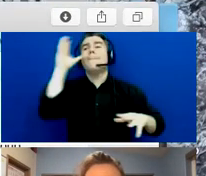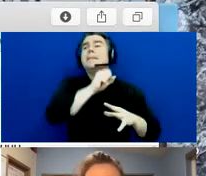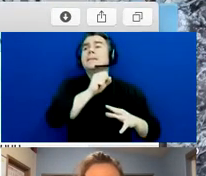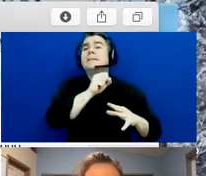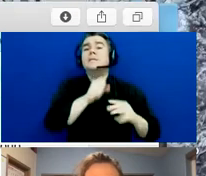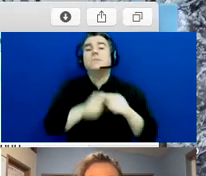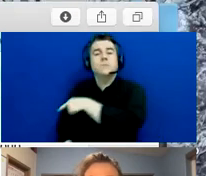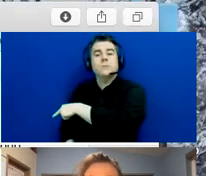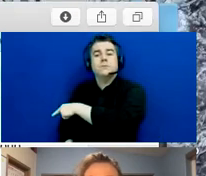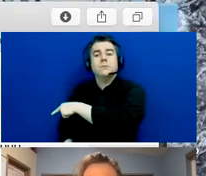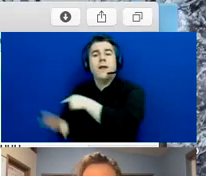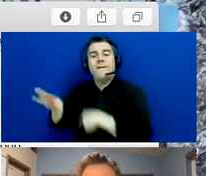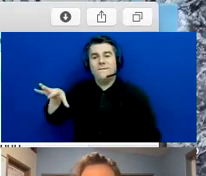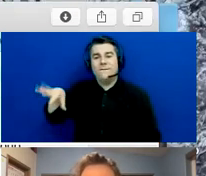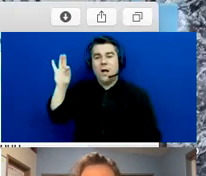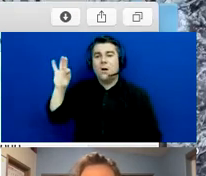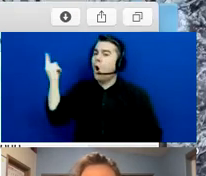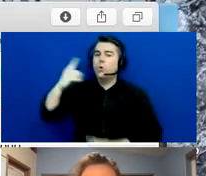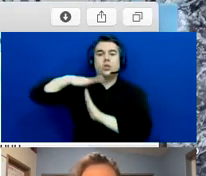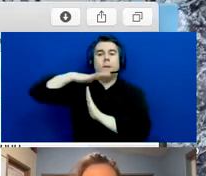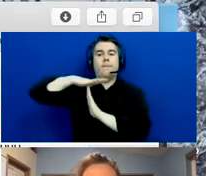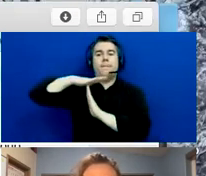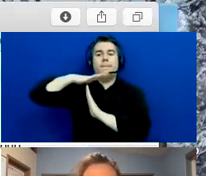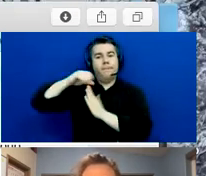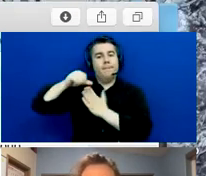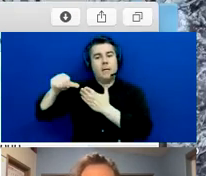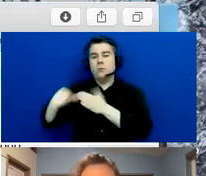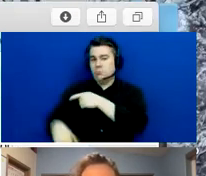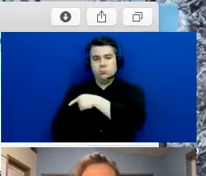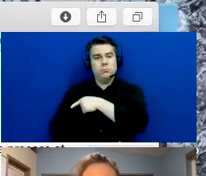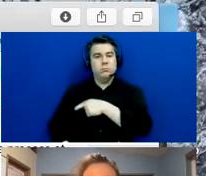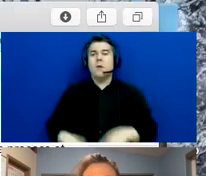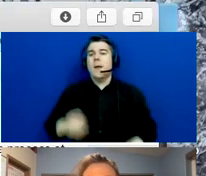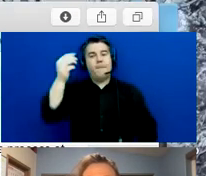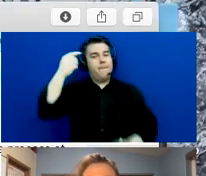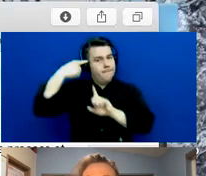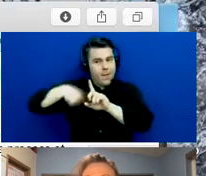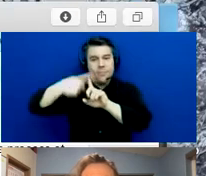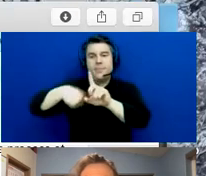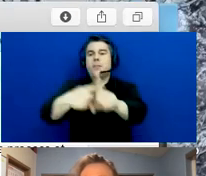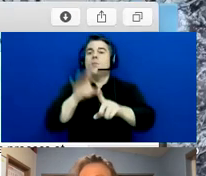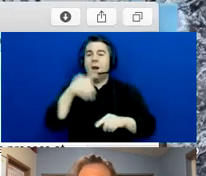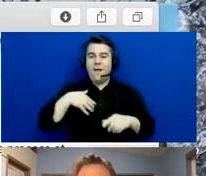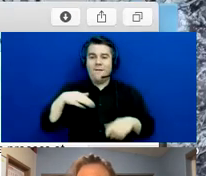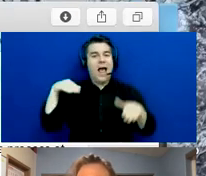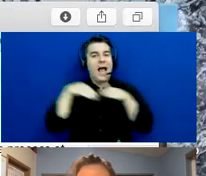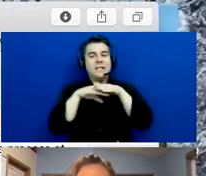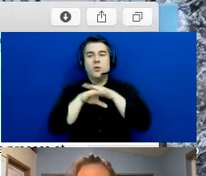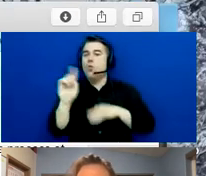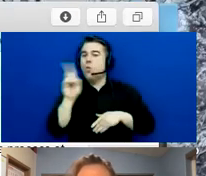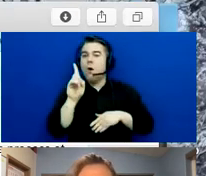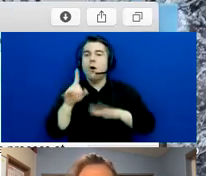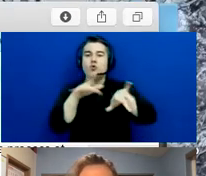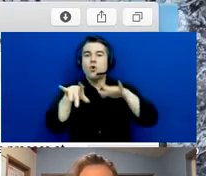right here. It is always at the top of our page. It's every single month. You will have access to where the webinar